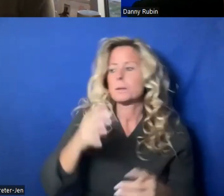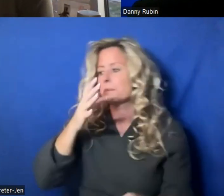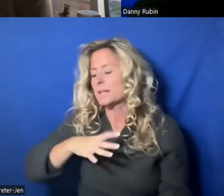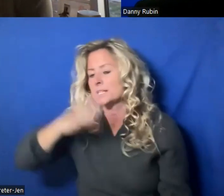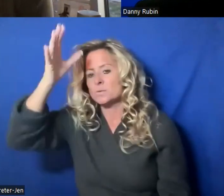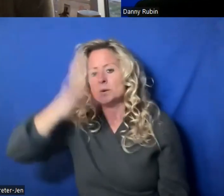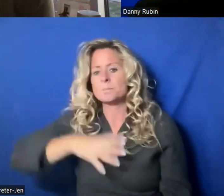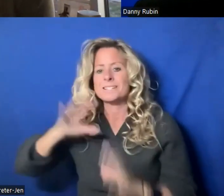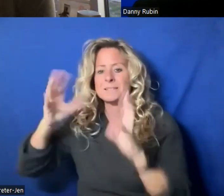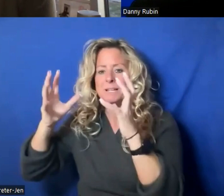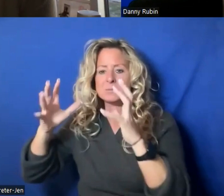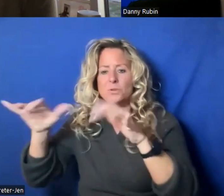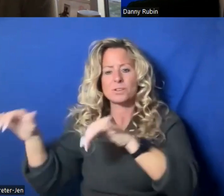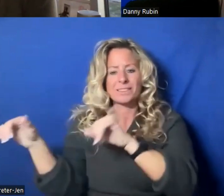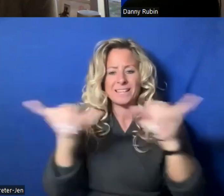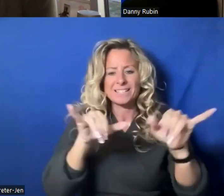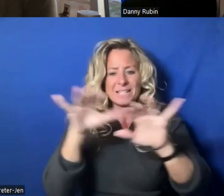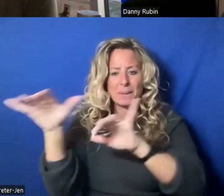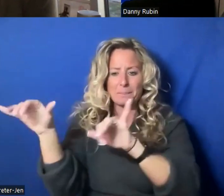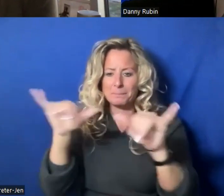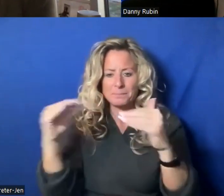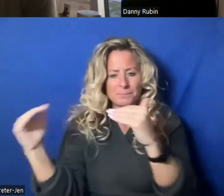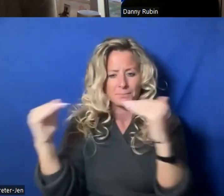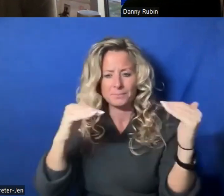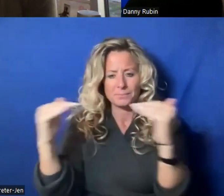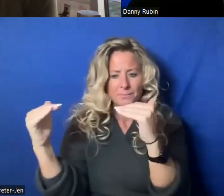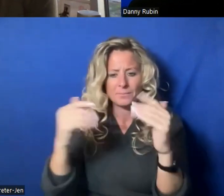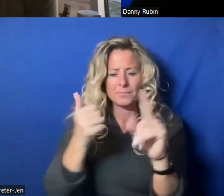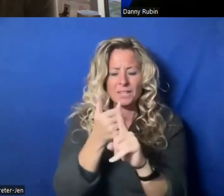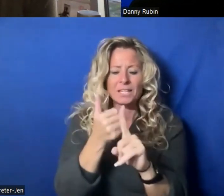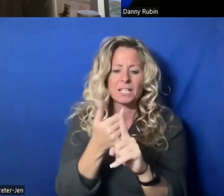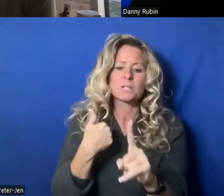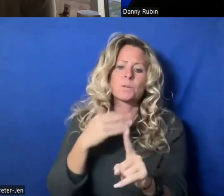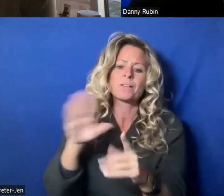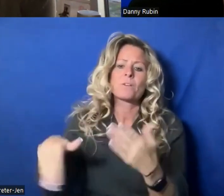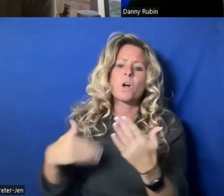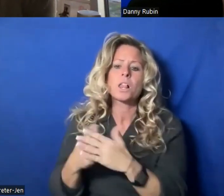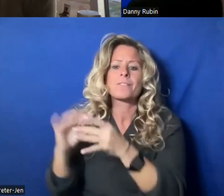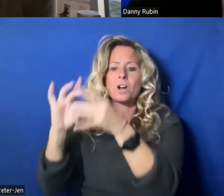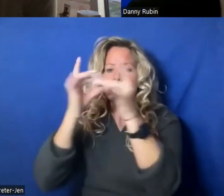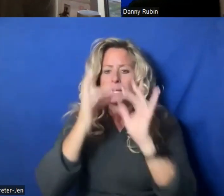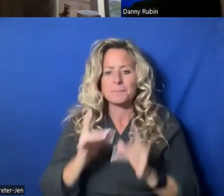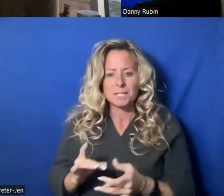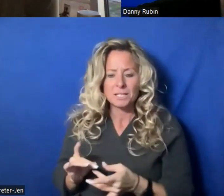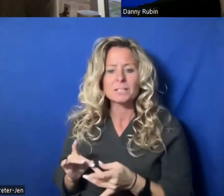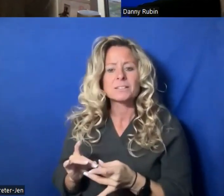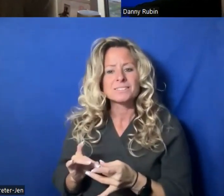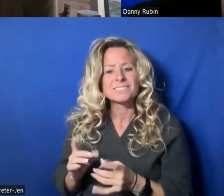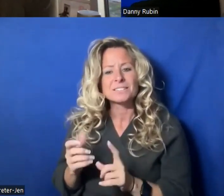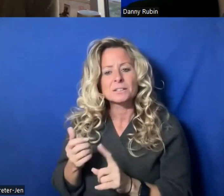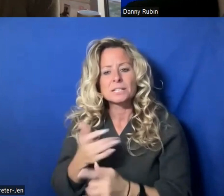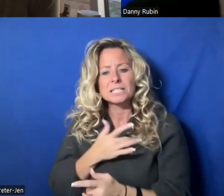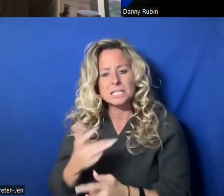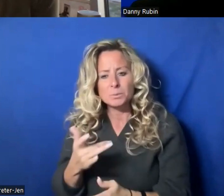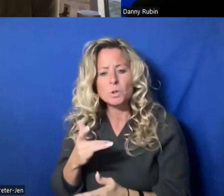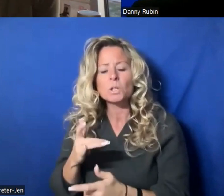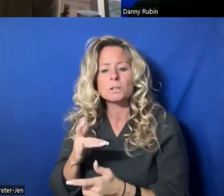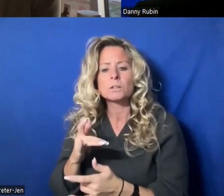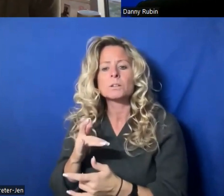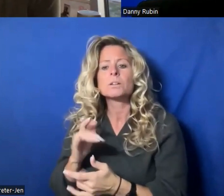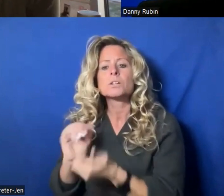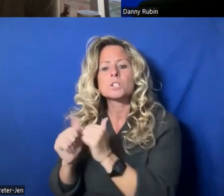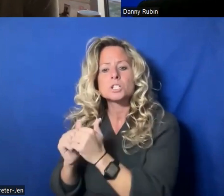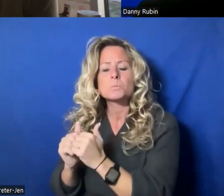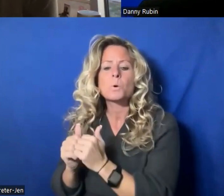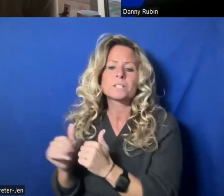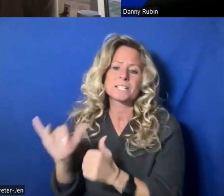kind of in that same space. Okay. And then we have all of our Olympic sports and baseball. Okay. And again, please, students and teachers,